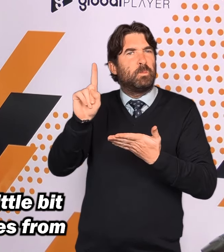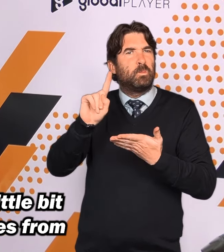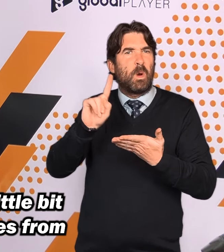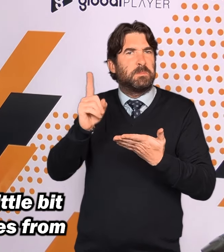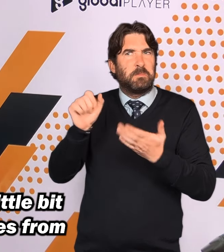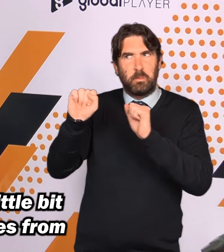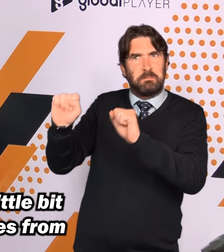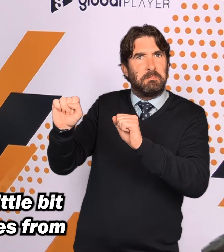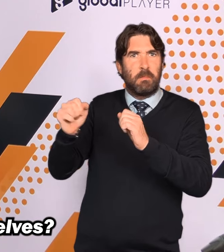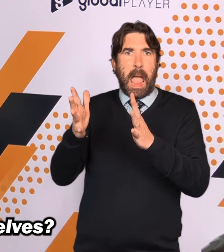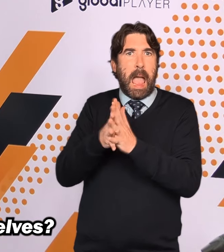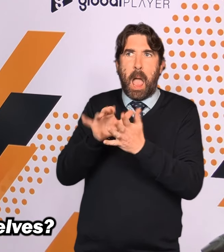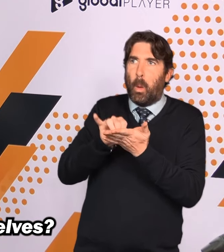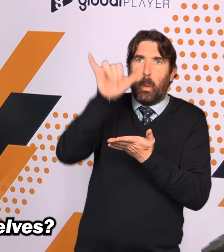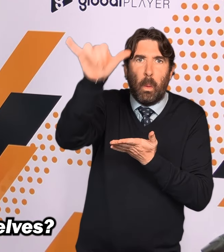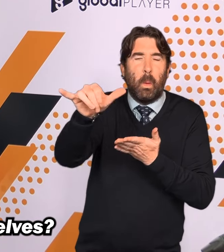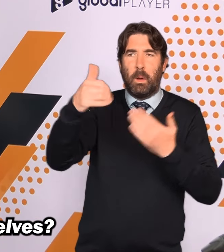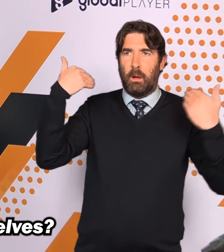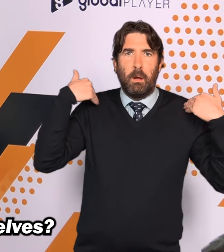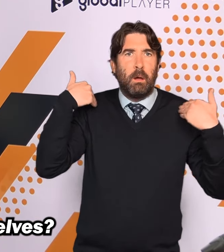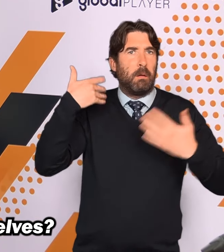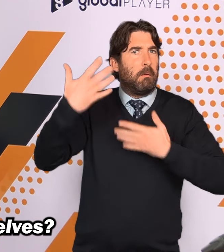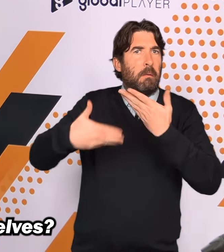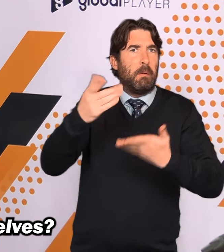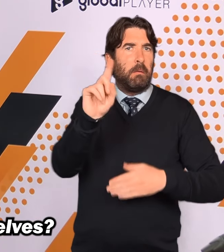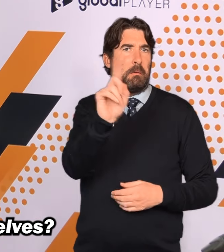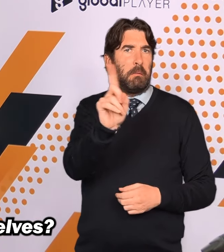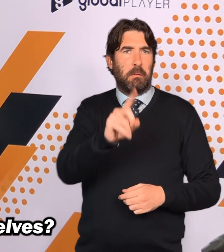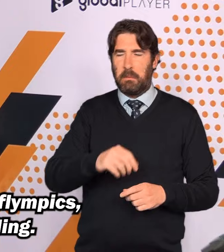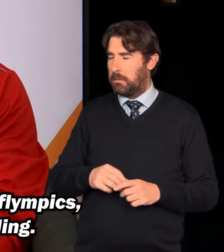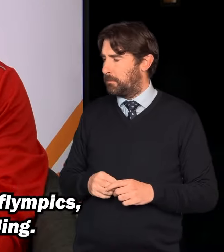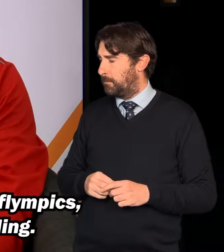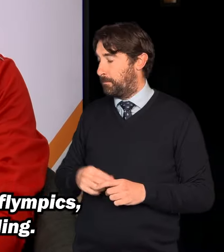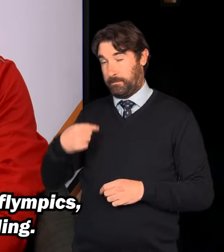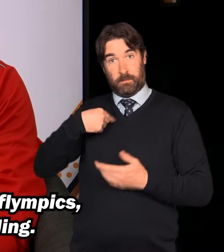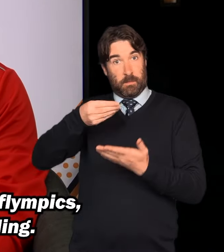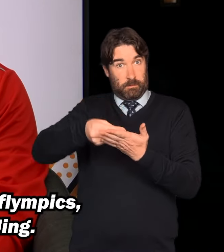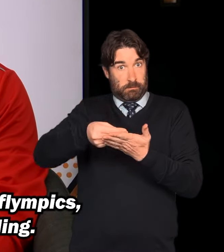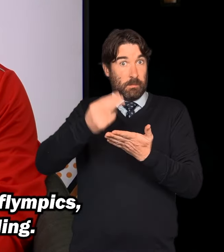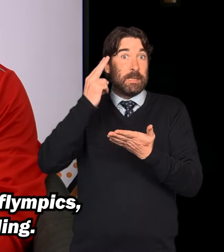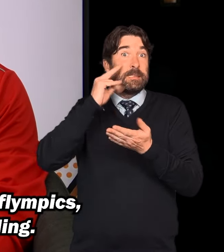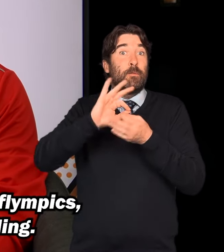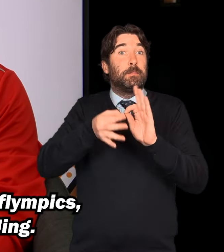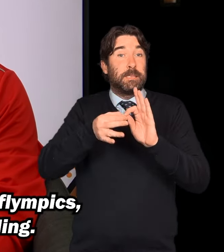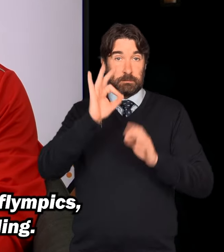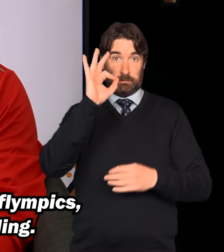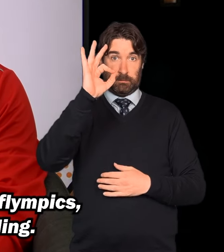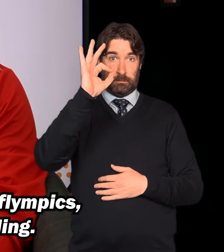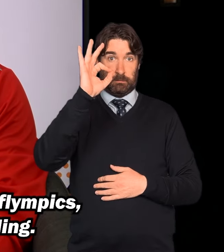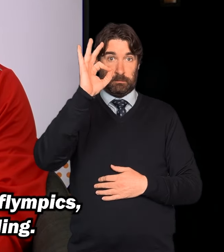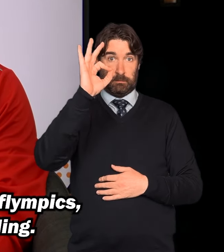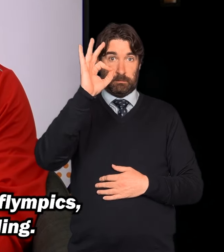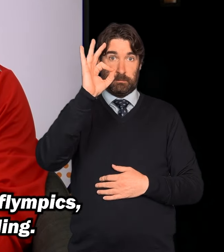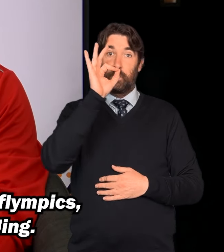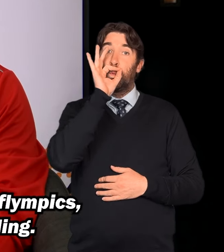about where the money comes from then for Deaflympics and how you support yourselves? So so in terms of funding for Deaflympics, we